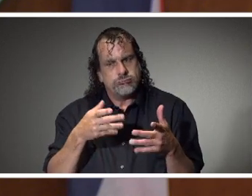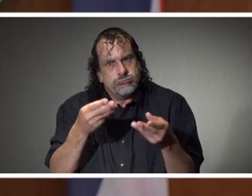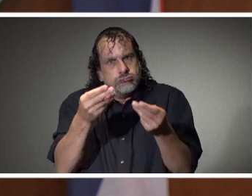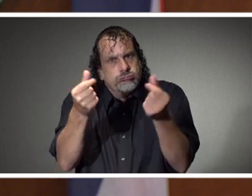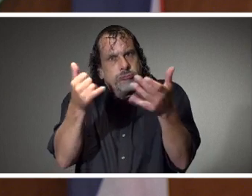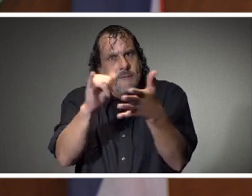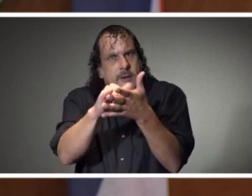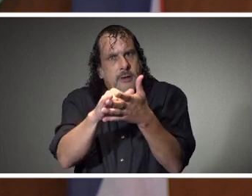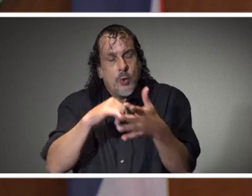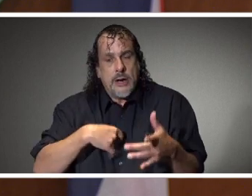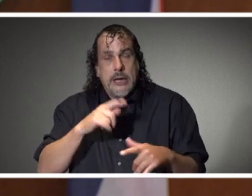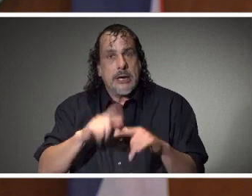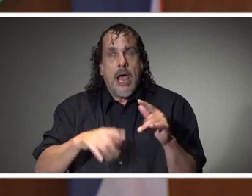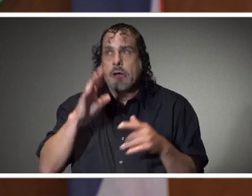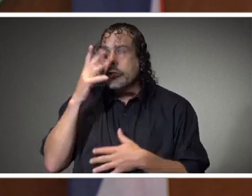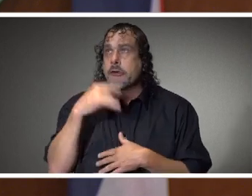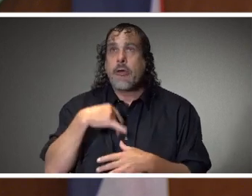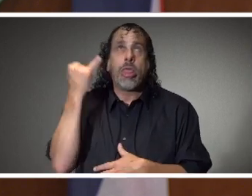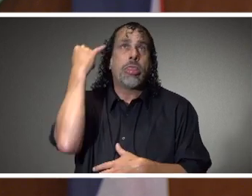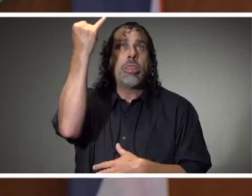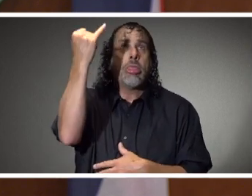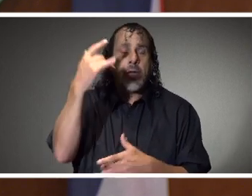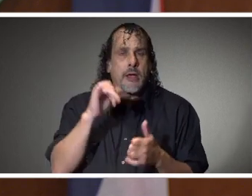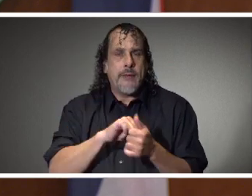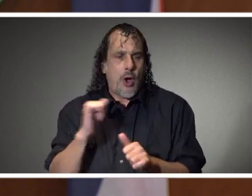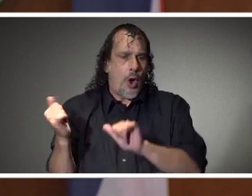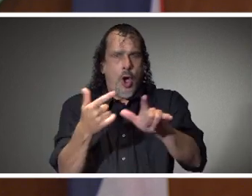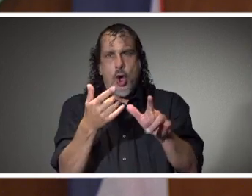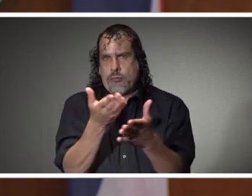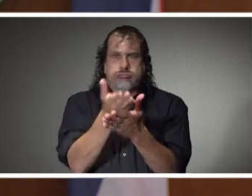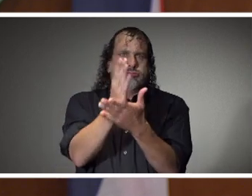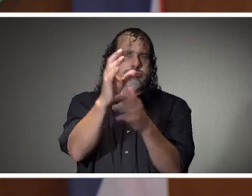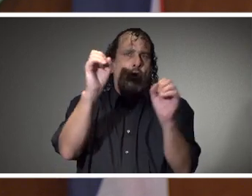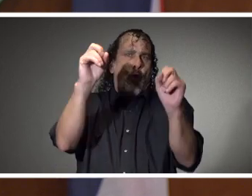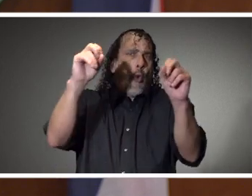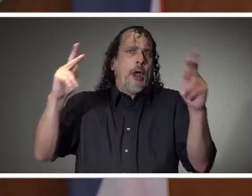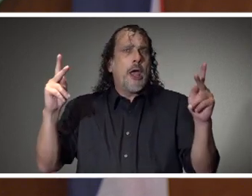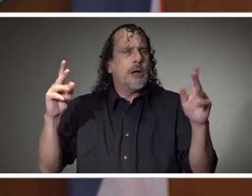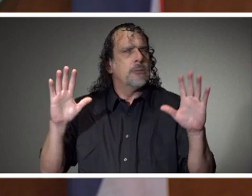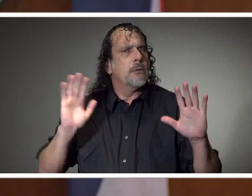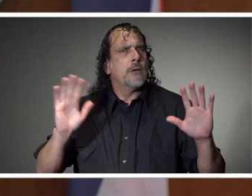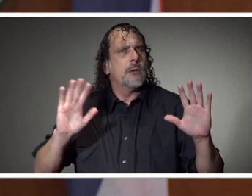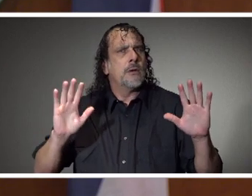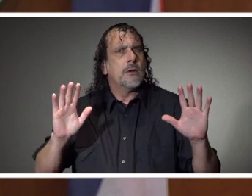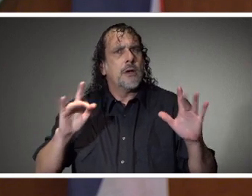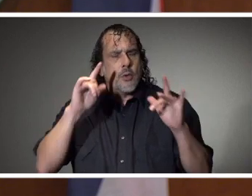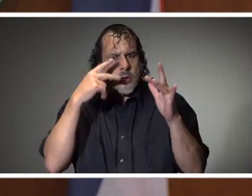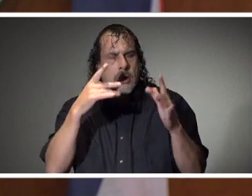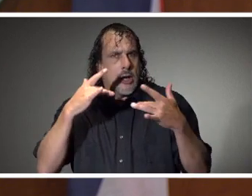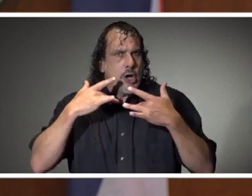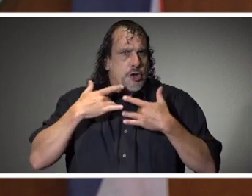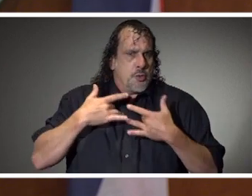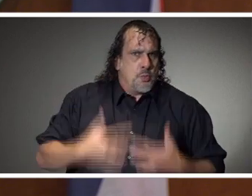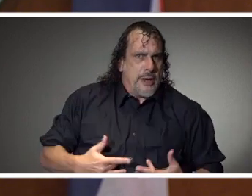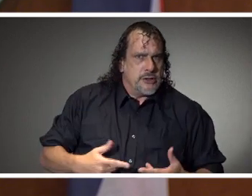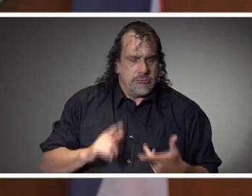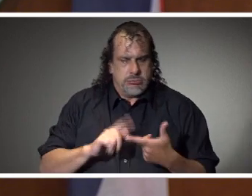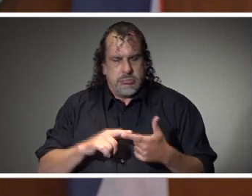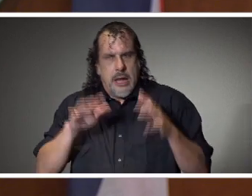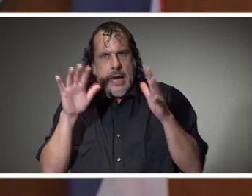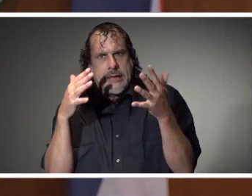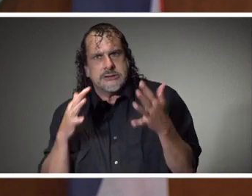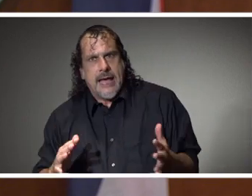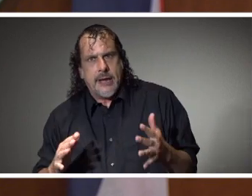that everyone is doing just okay. We need to face that depression, anxiety, and